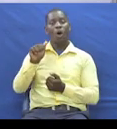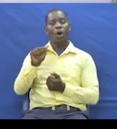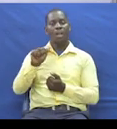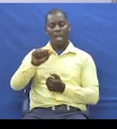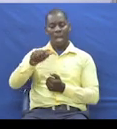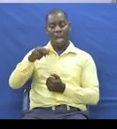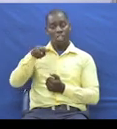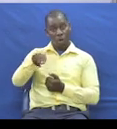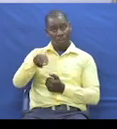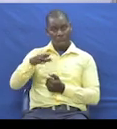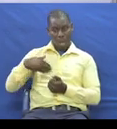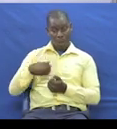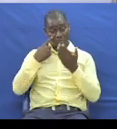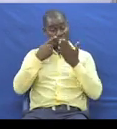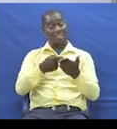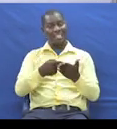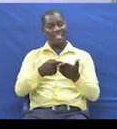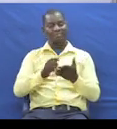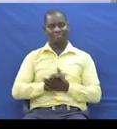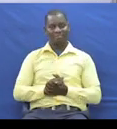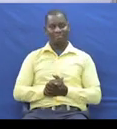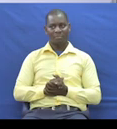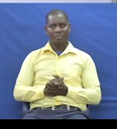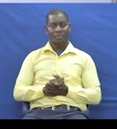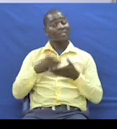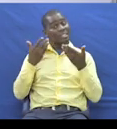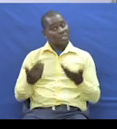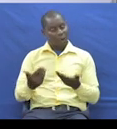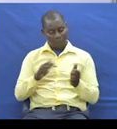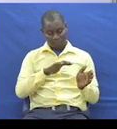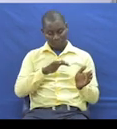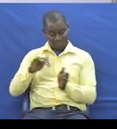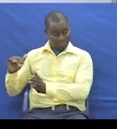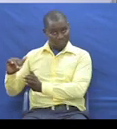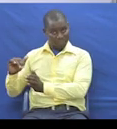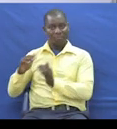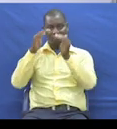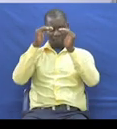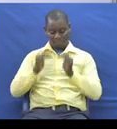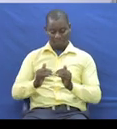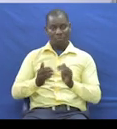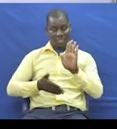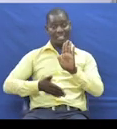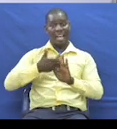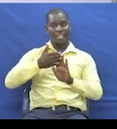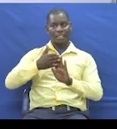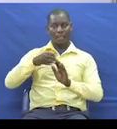see one after the other. The proton. First one, as we said, was the proton.